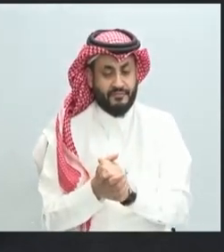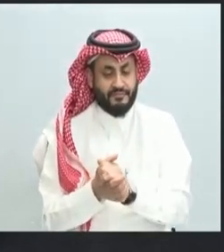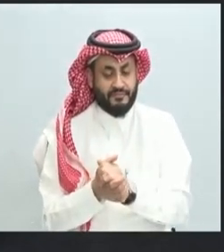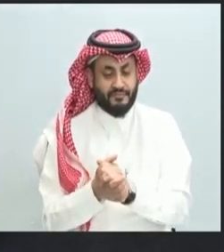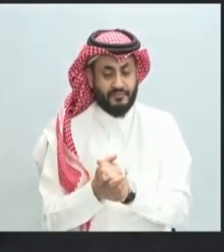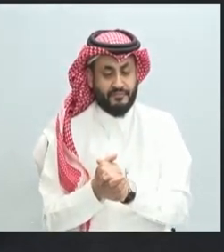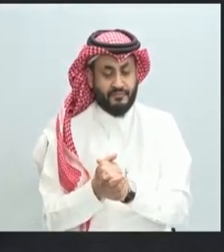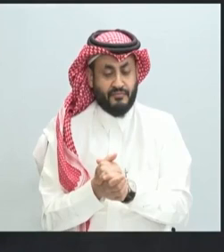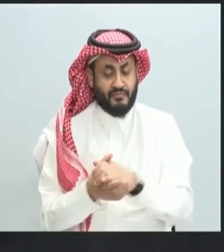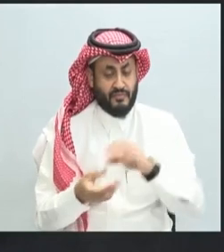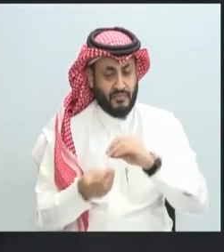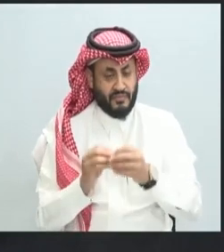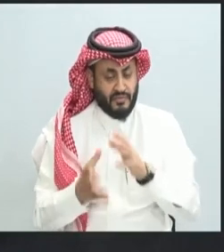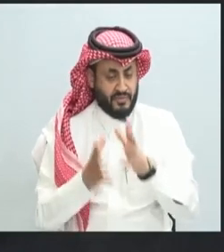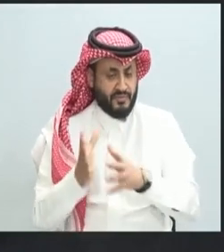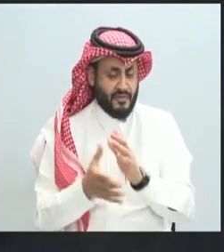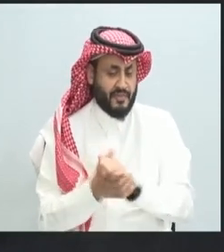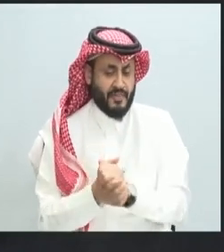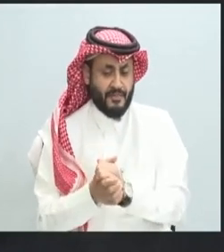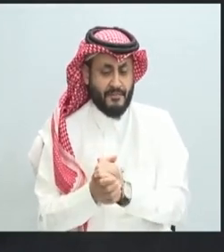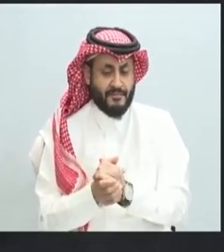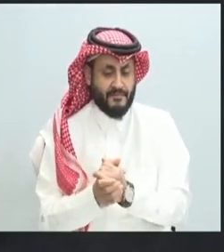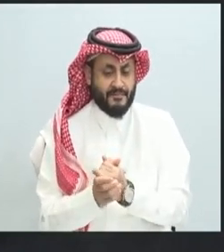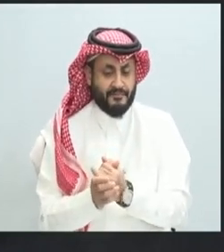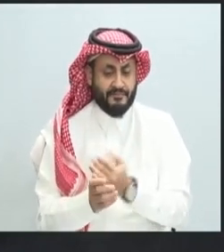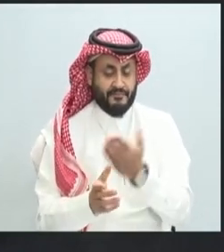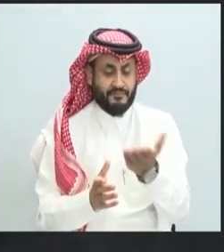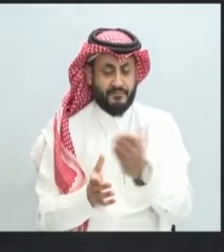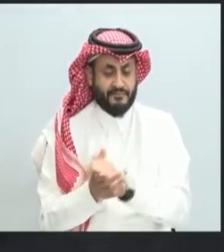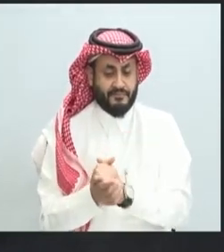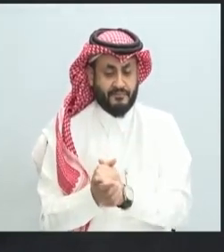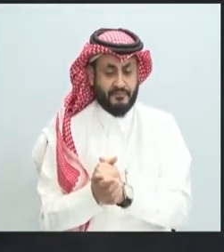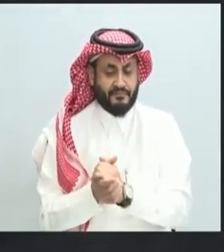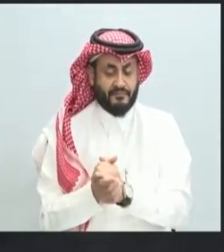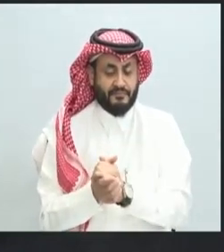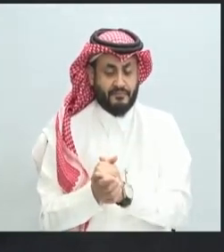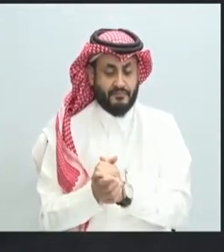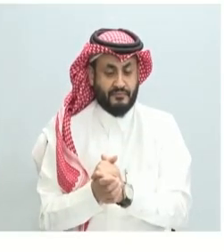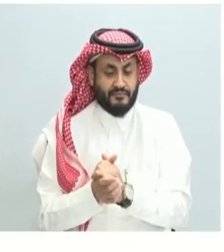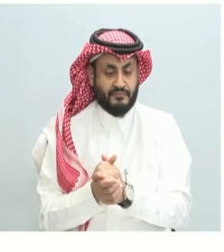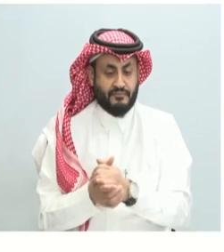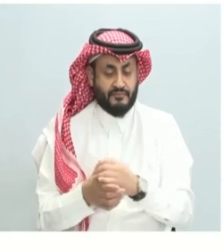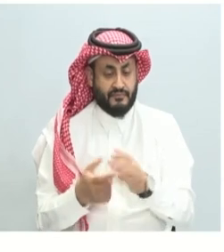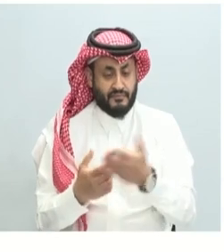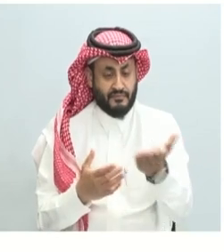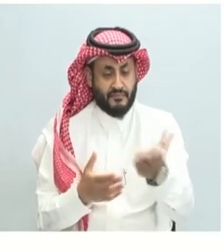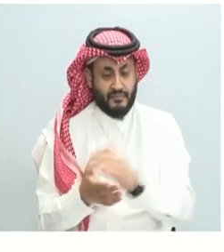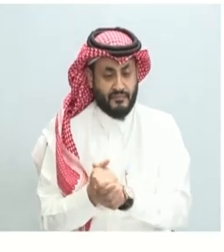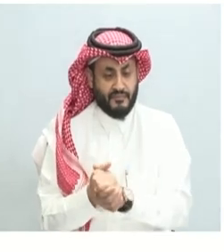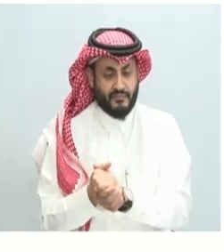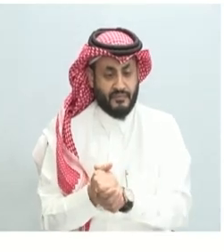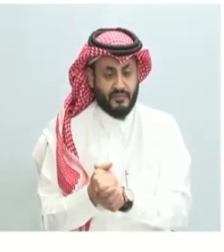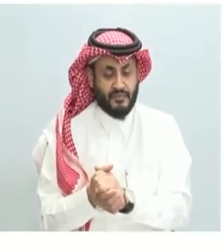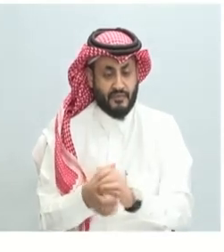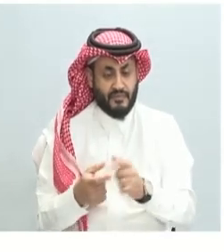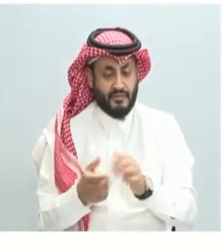started to describe the person she is or she has in mind. So she said that this girl,